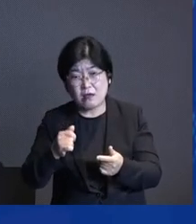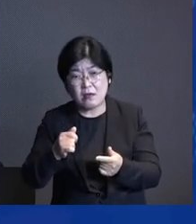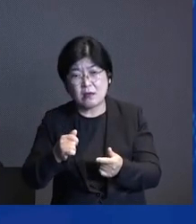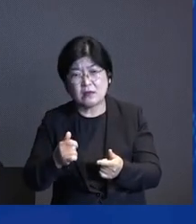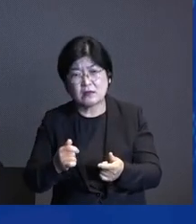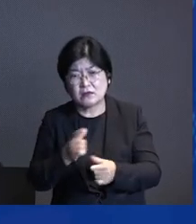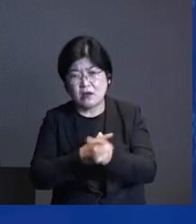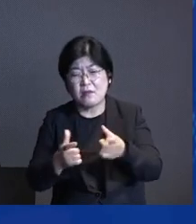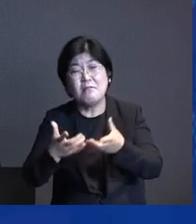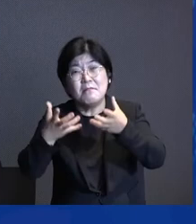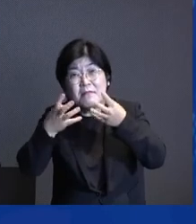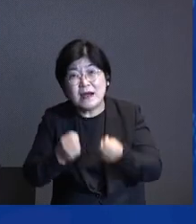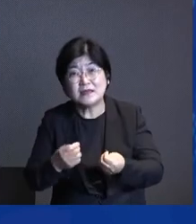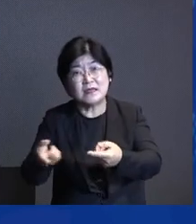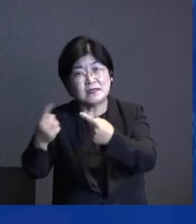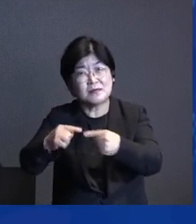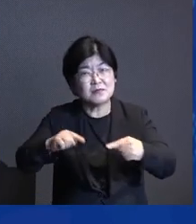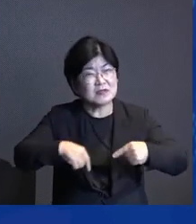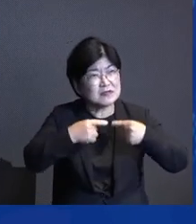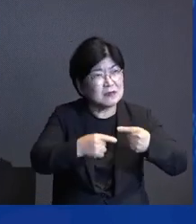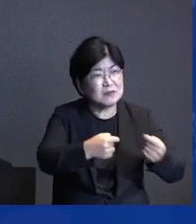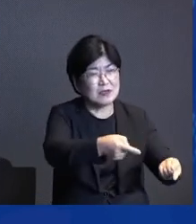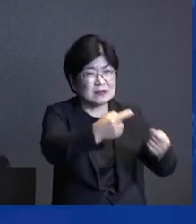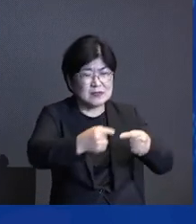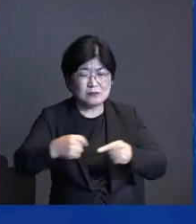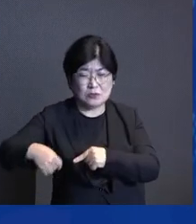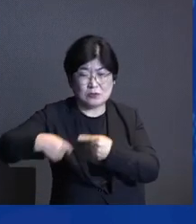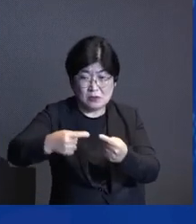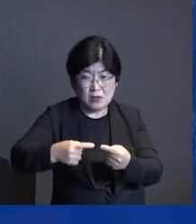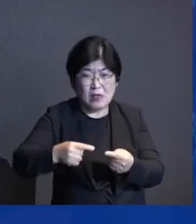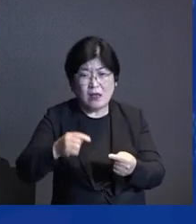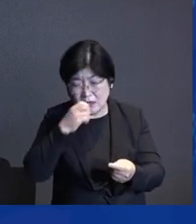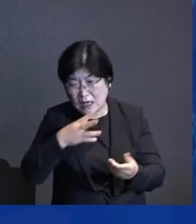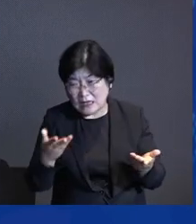just collaborate and share the knowledge. And we talk,